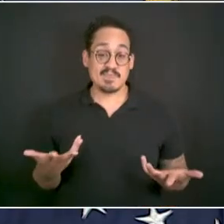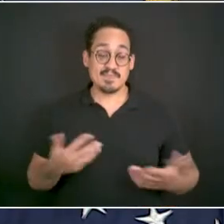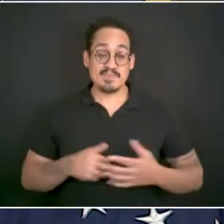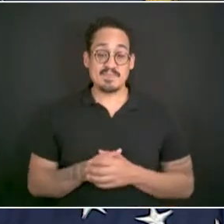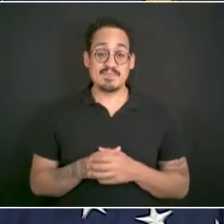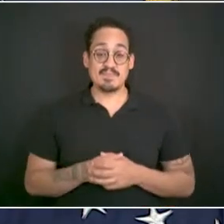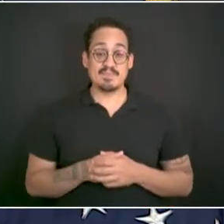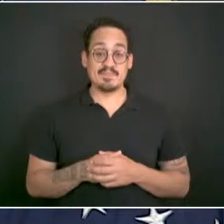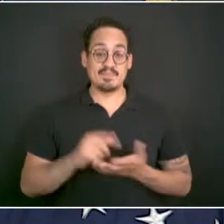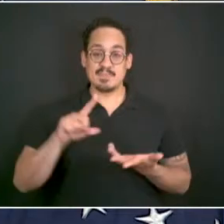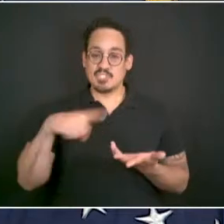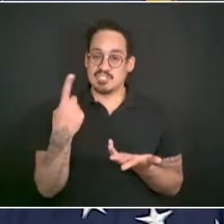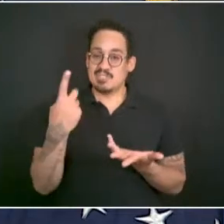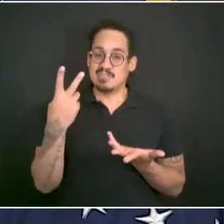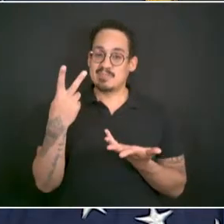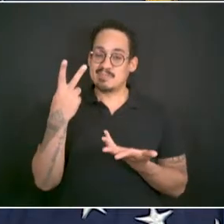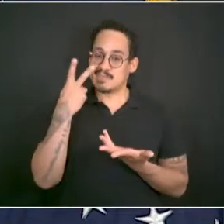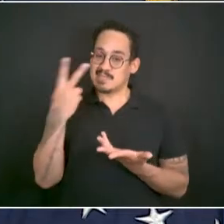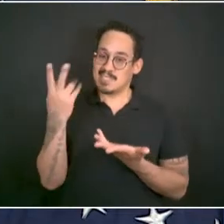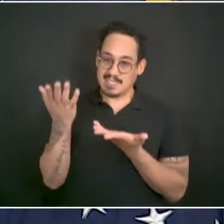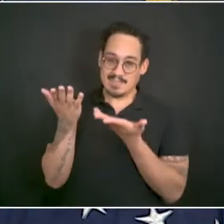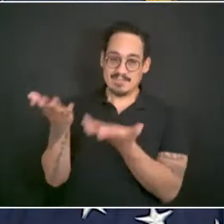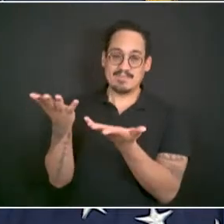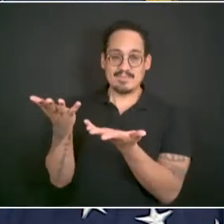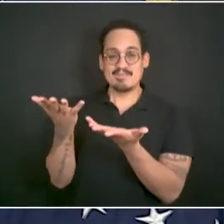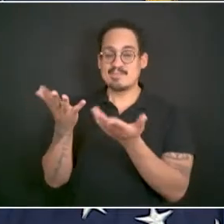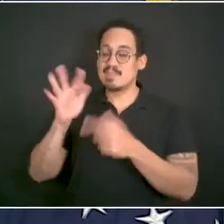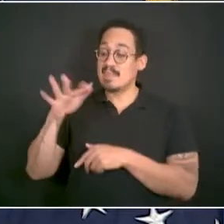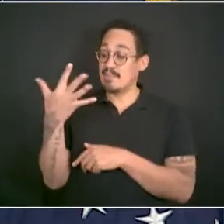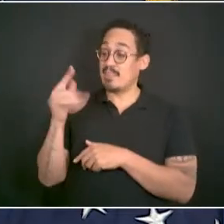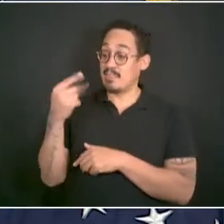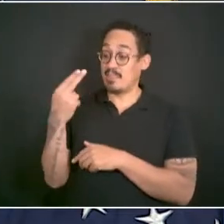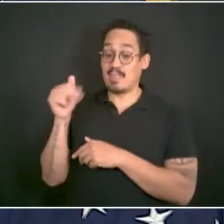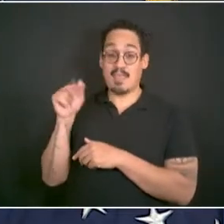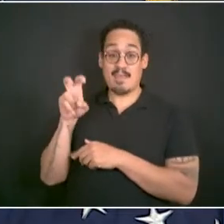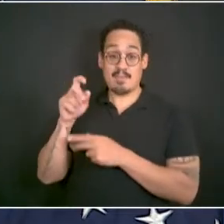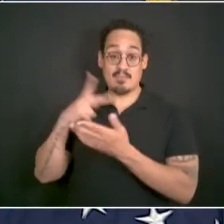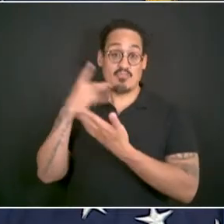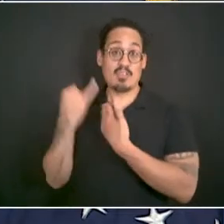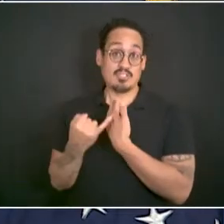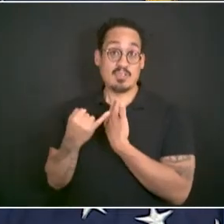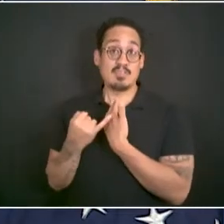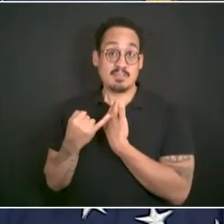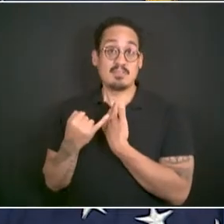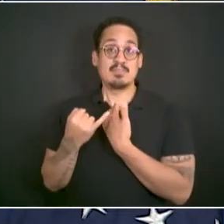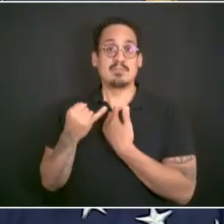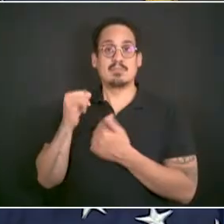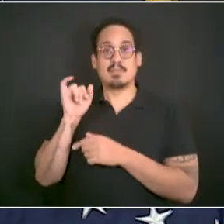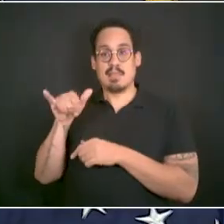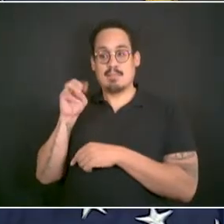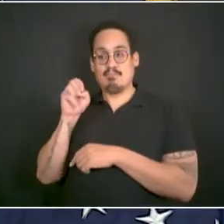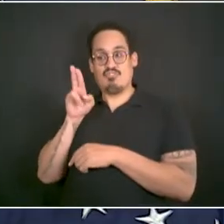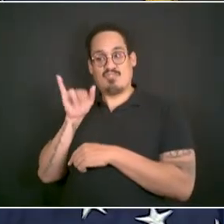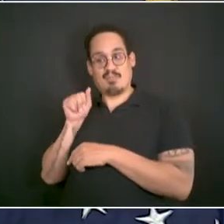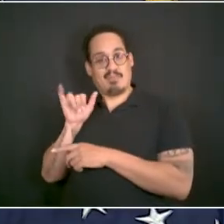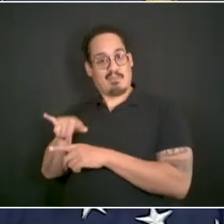just to see the Fifth Avenue project was under Maria. Our